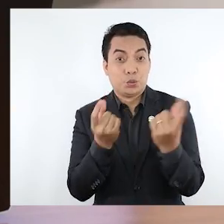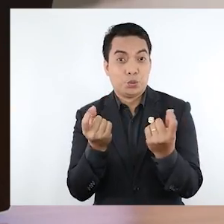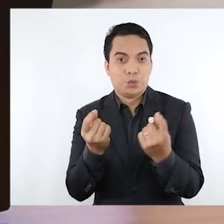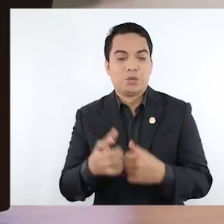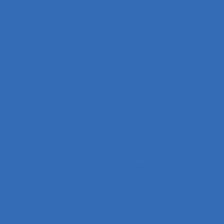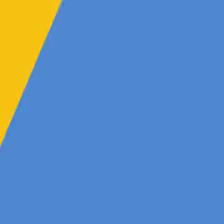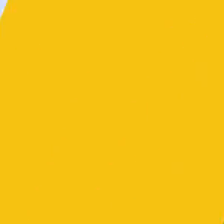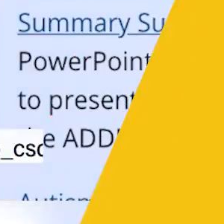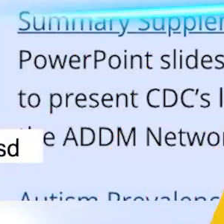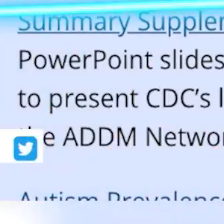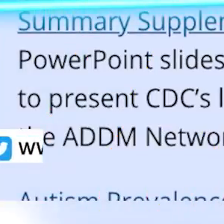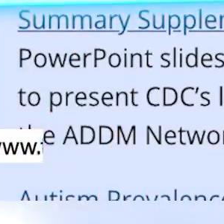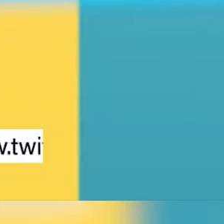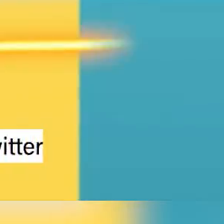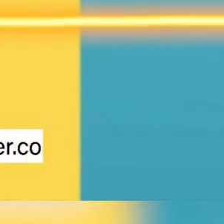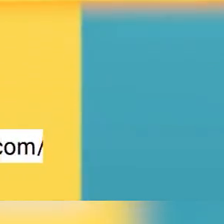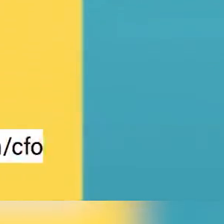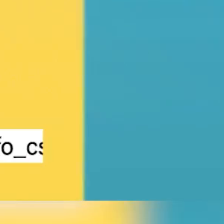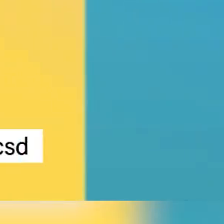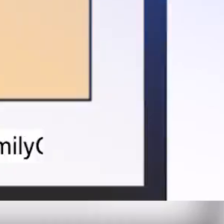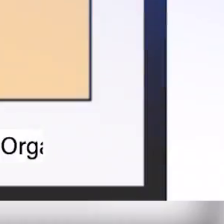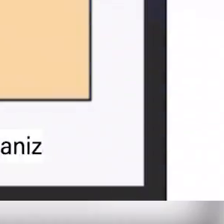to.